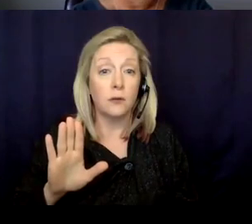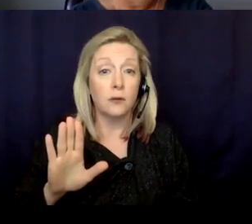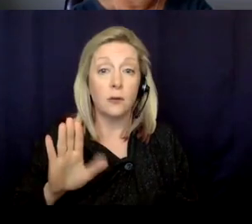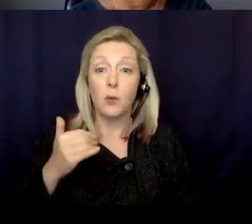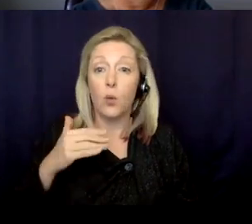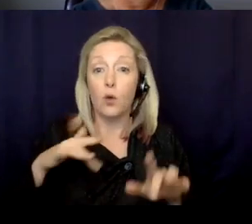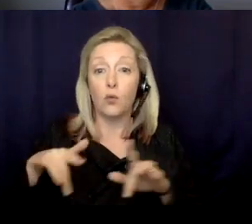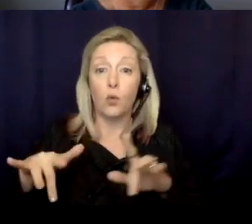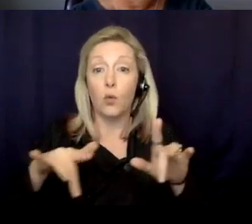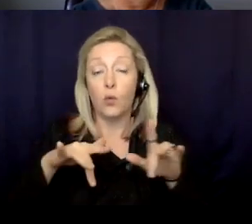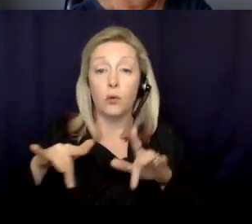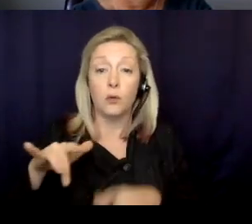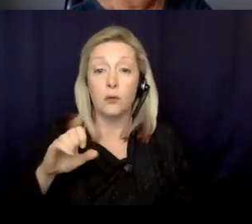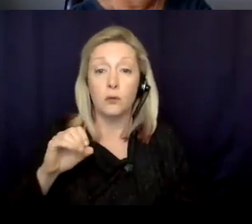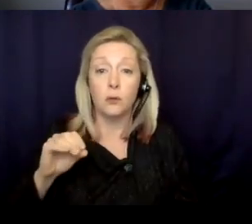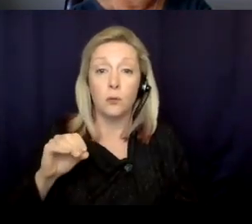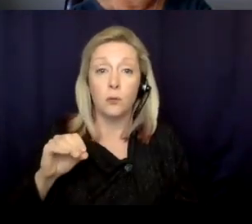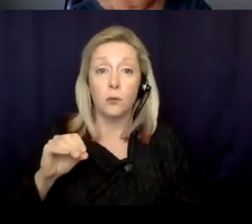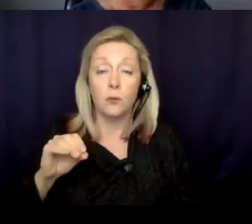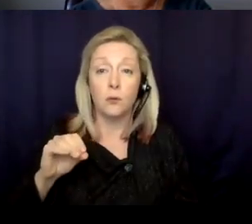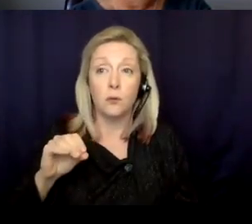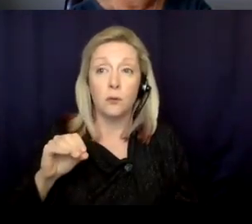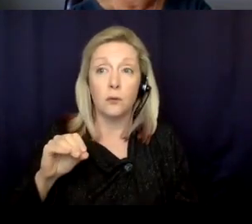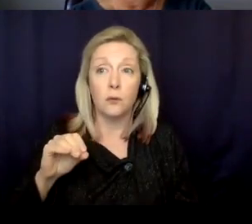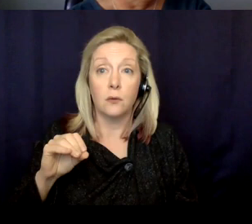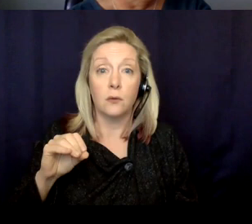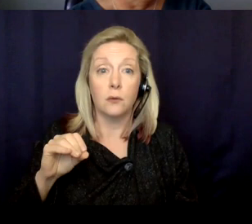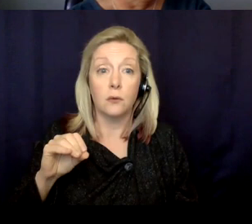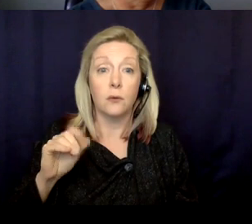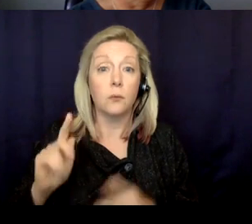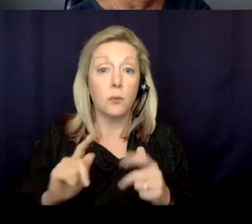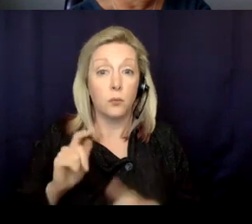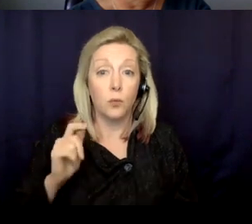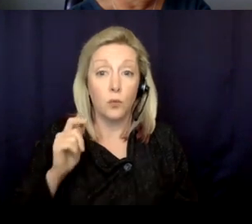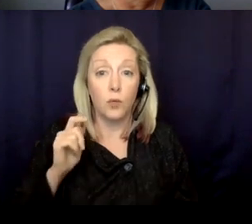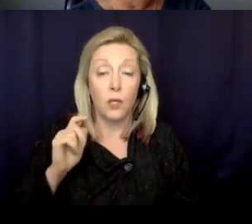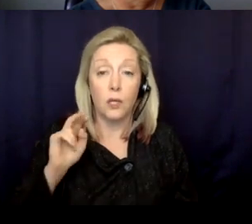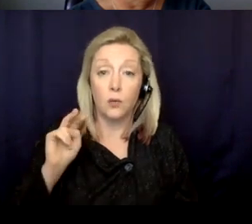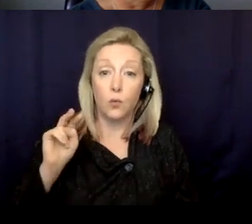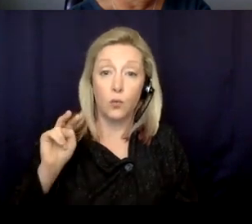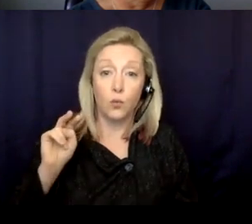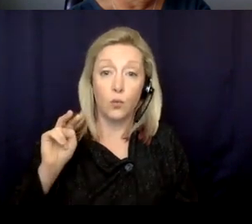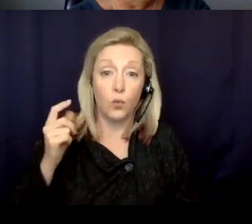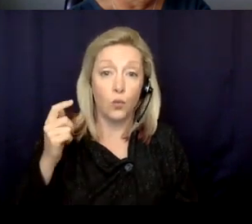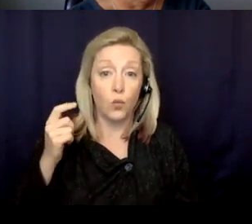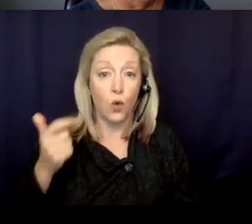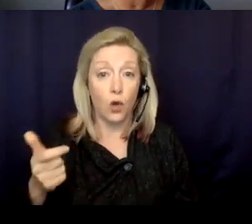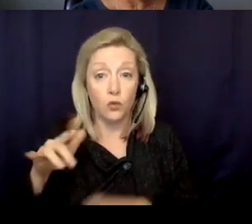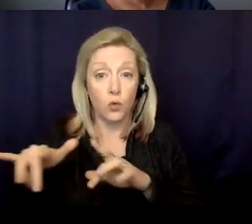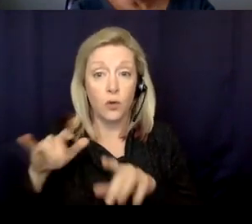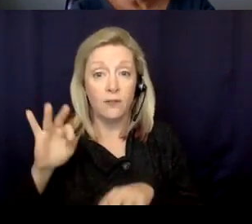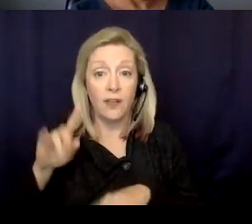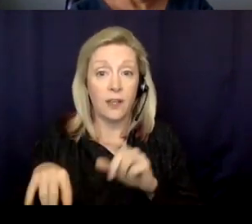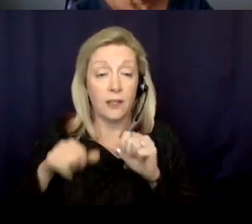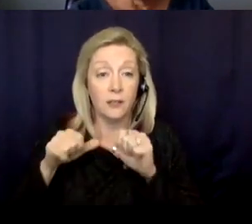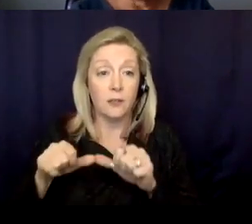recording, so people can watch the recording if they're not able to stay on with us for the rest of the time.